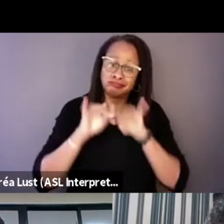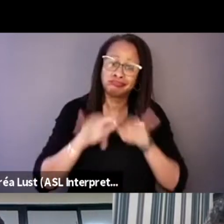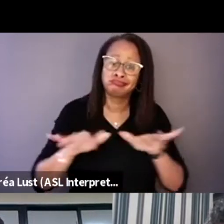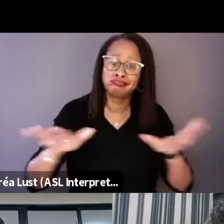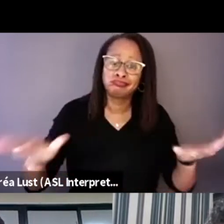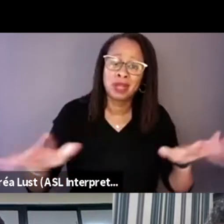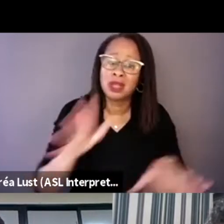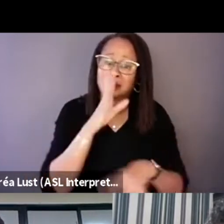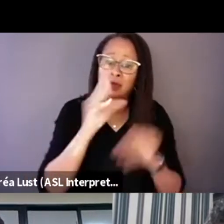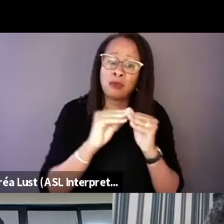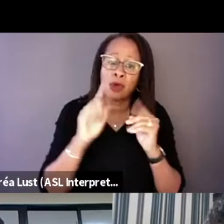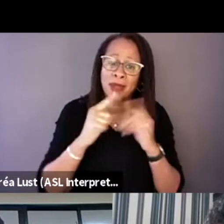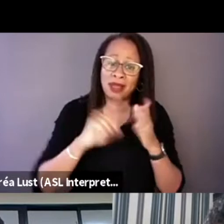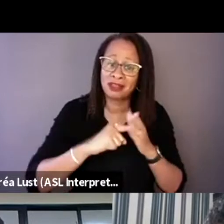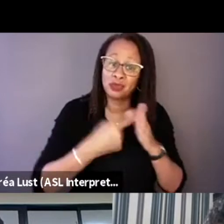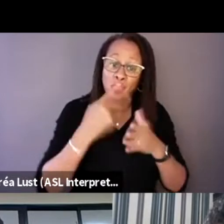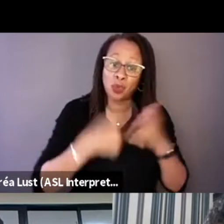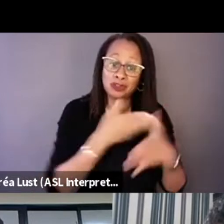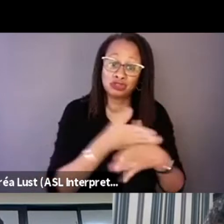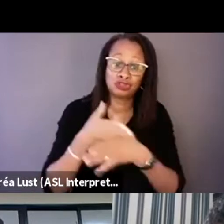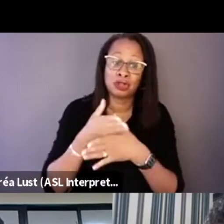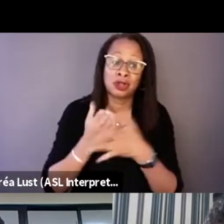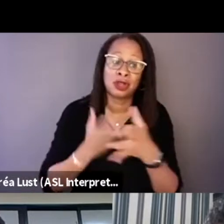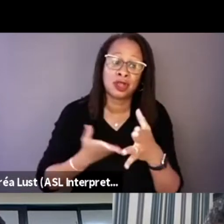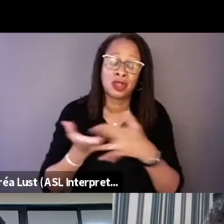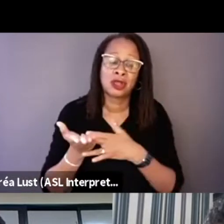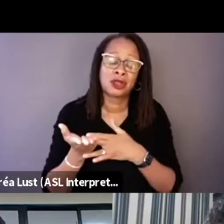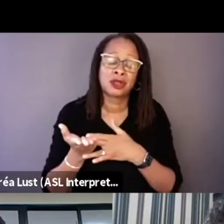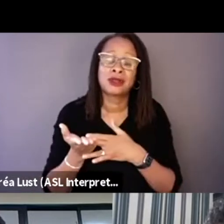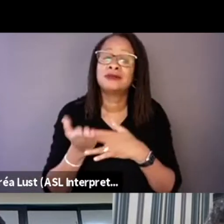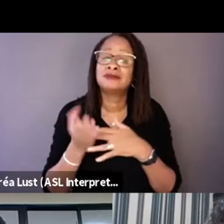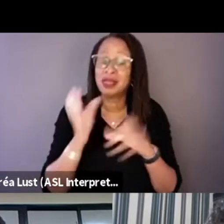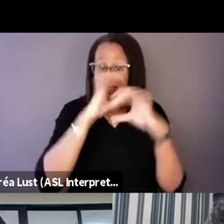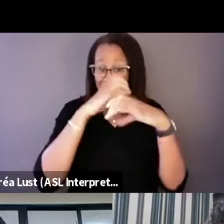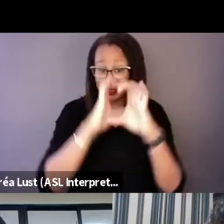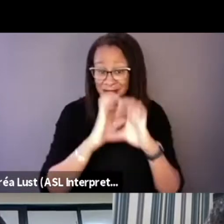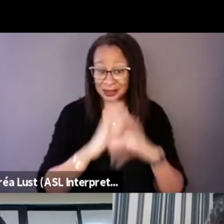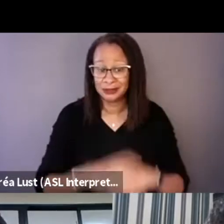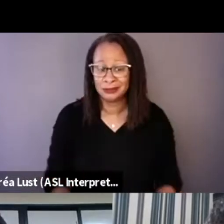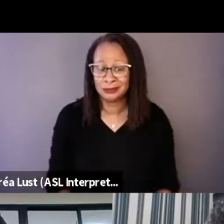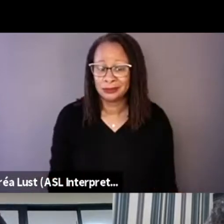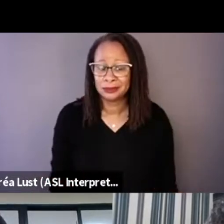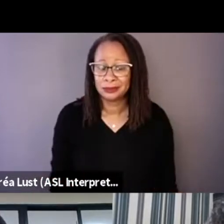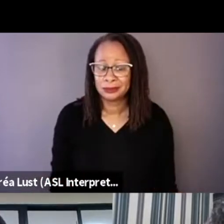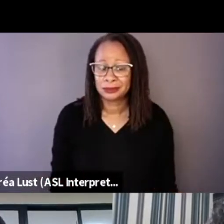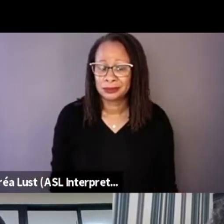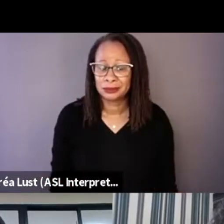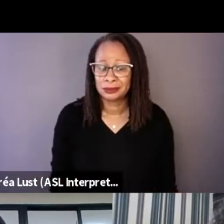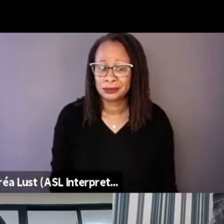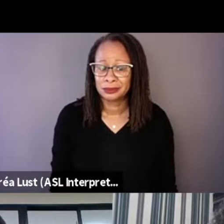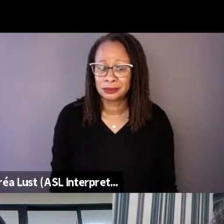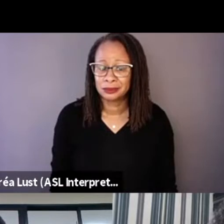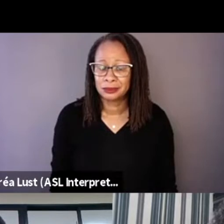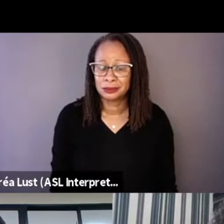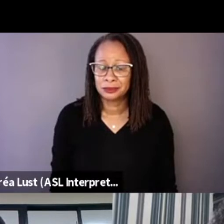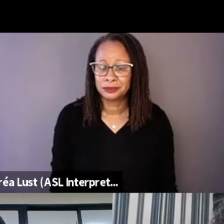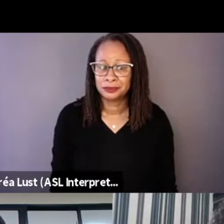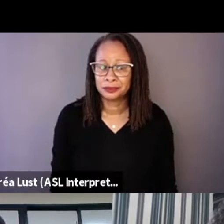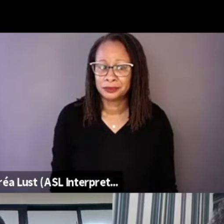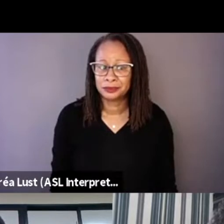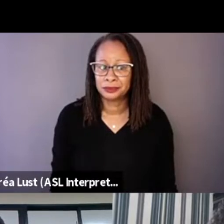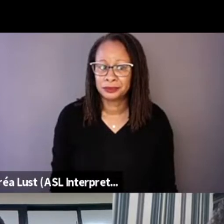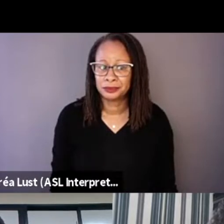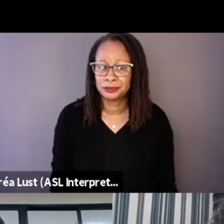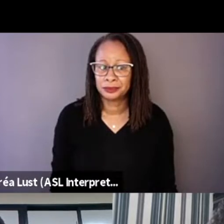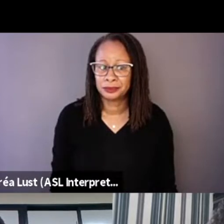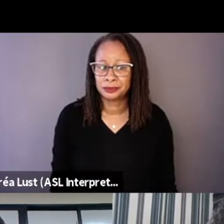this initiative of what's being shared through the lens. Como bien decían, soy de una